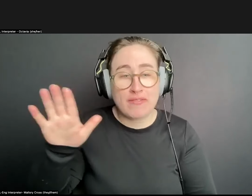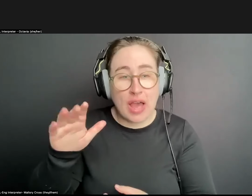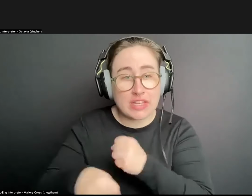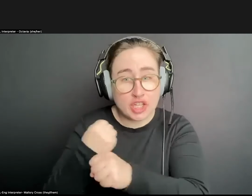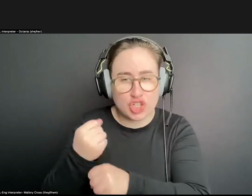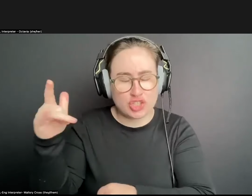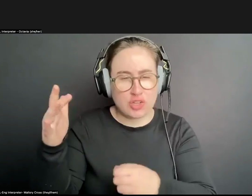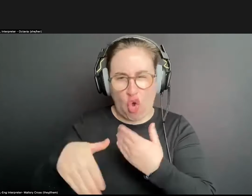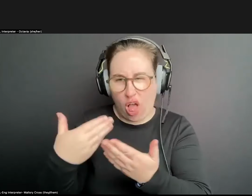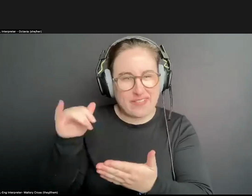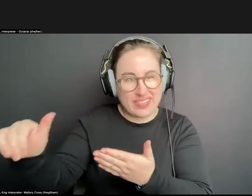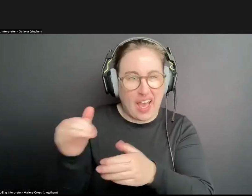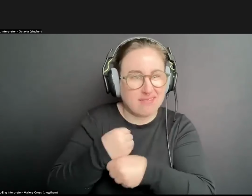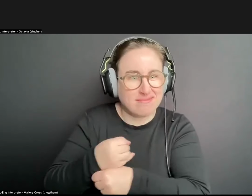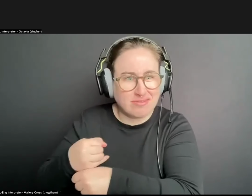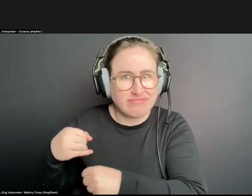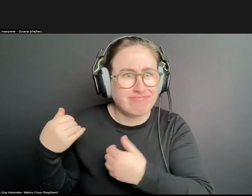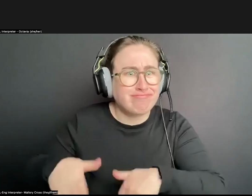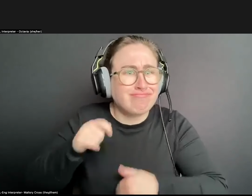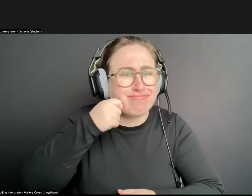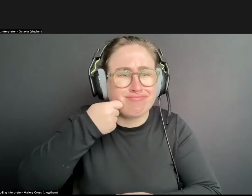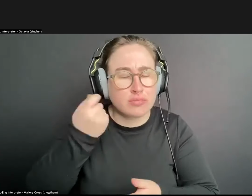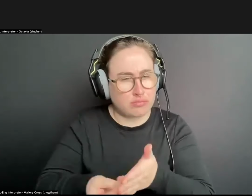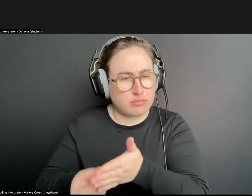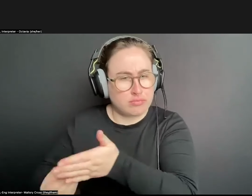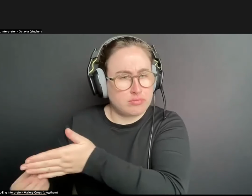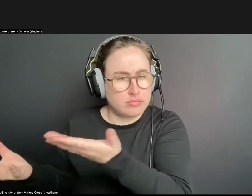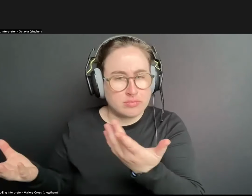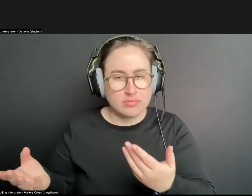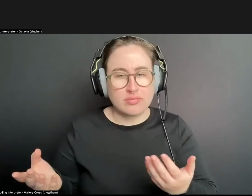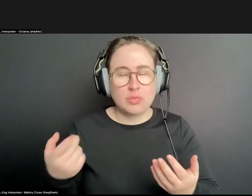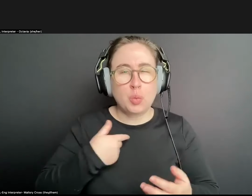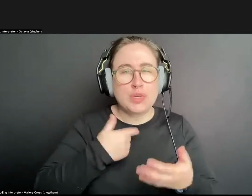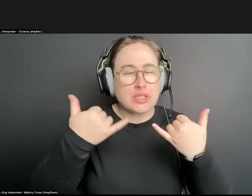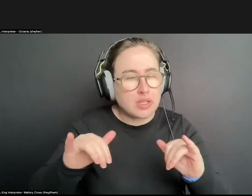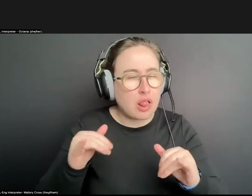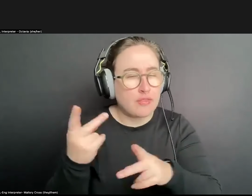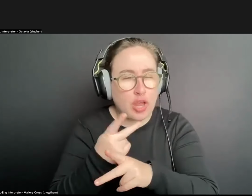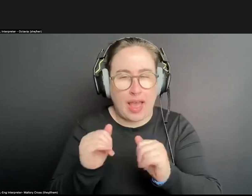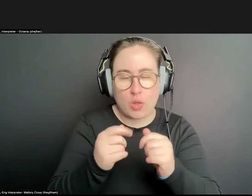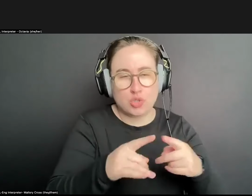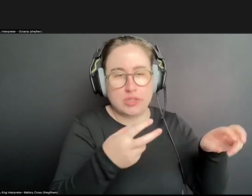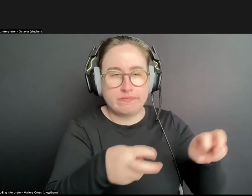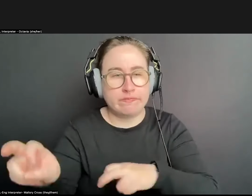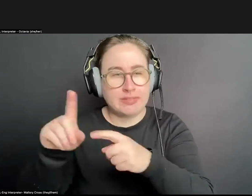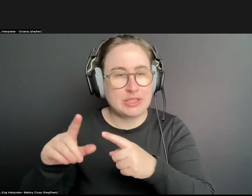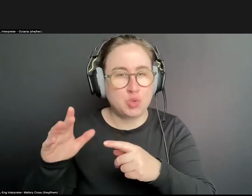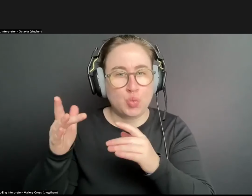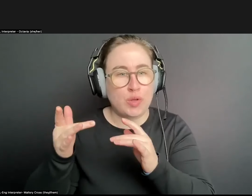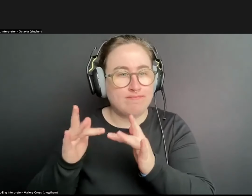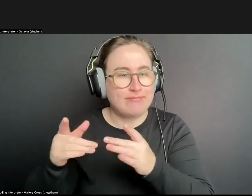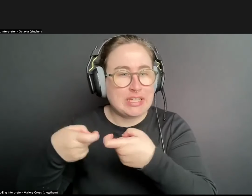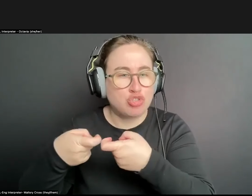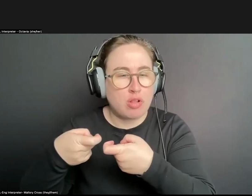forever. And as we're starting to face more and more issues with born digital material, this is one of our biggest focus groups.